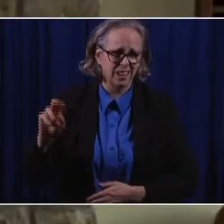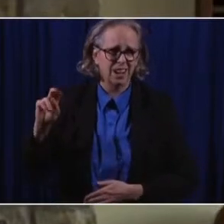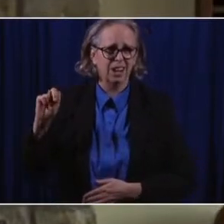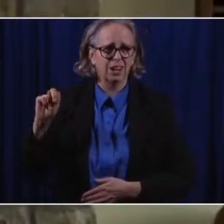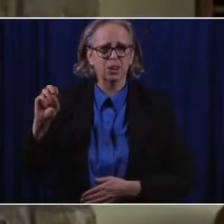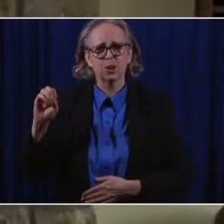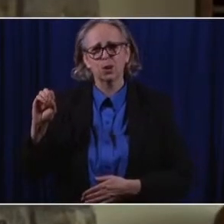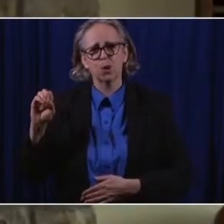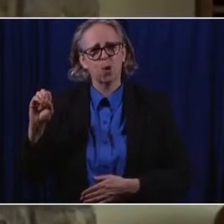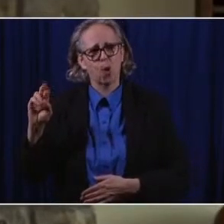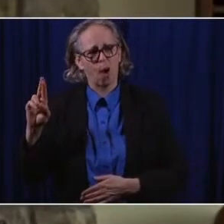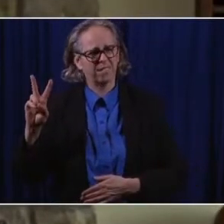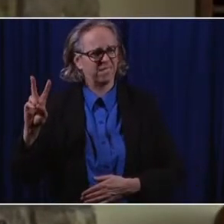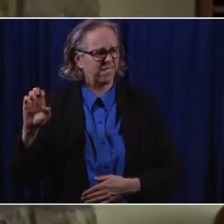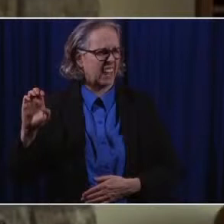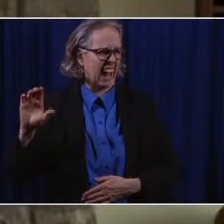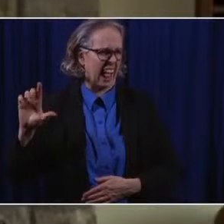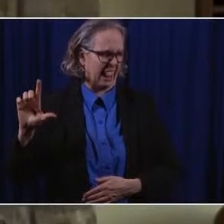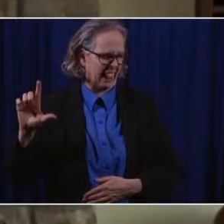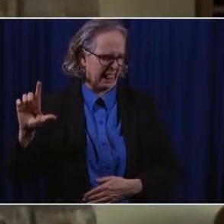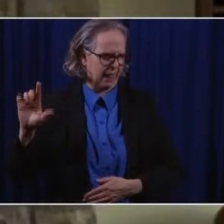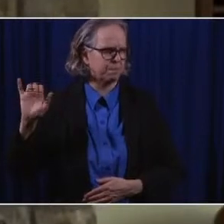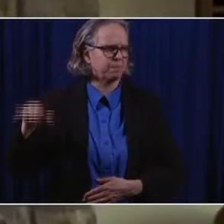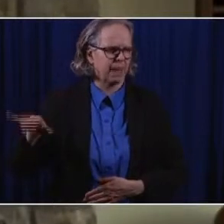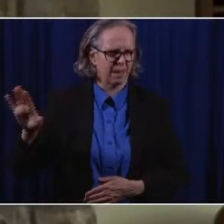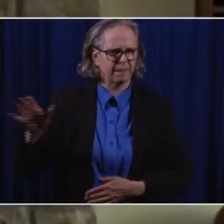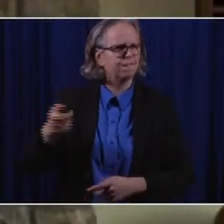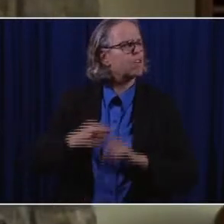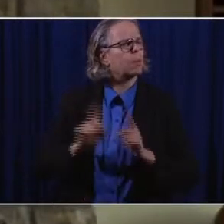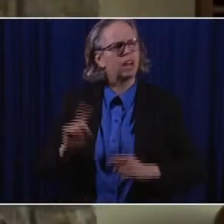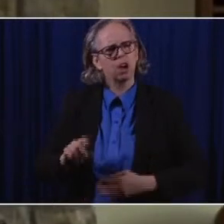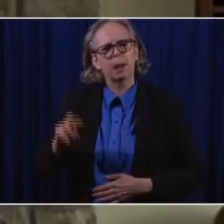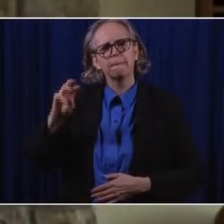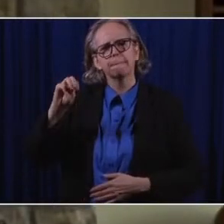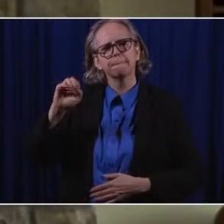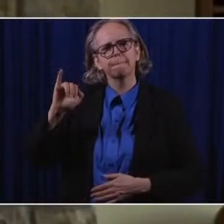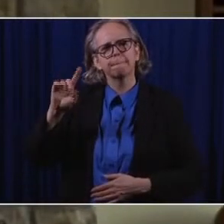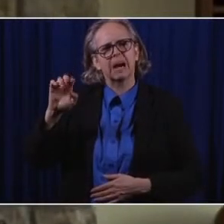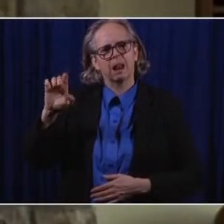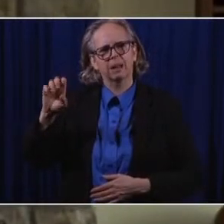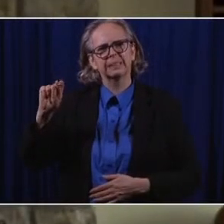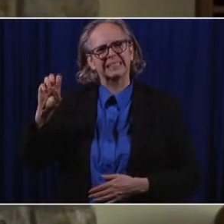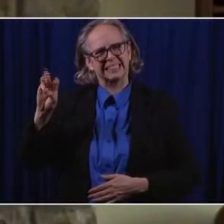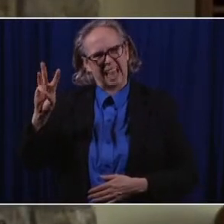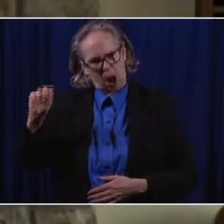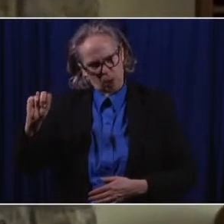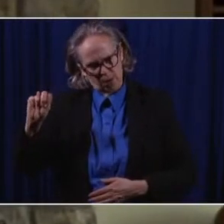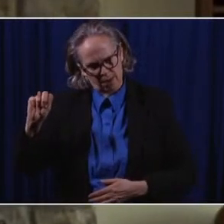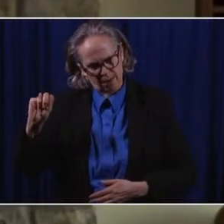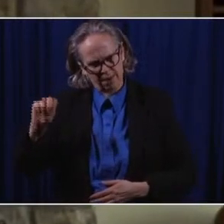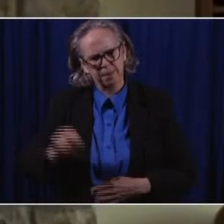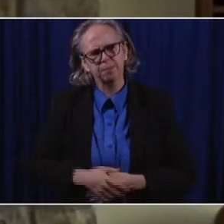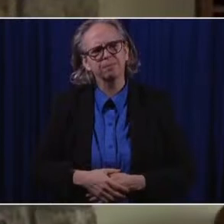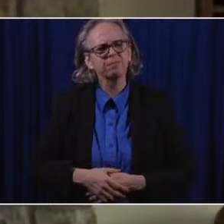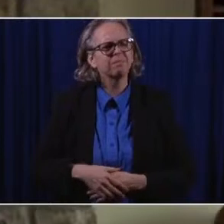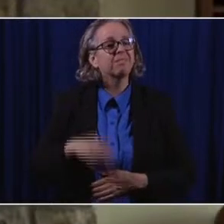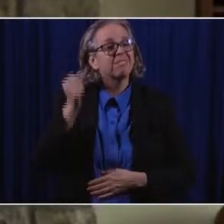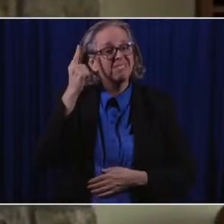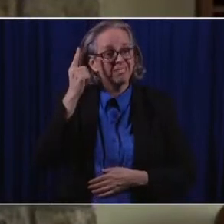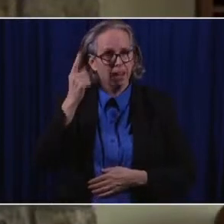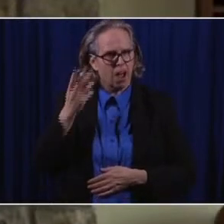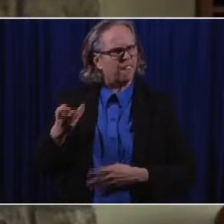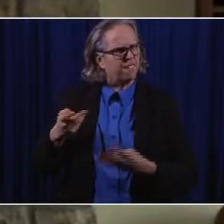She's going to talk a little bit about her family's experience with COVID. all 4 people in her household got